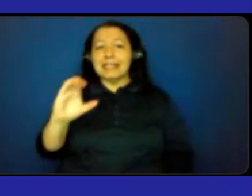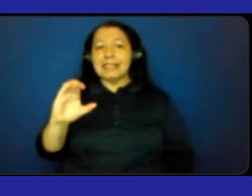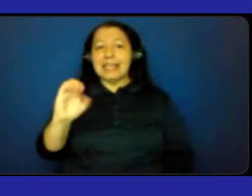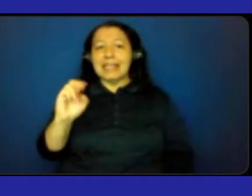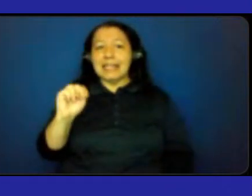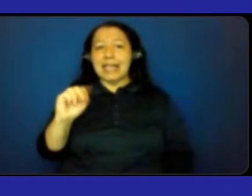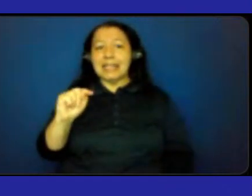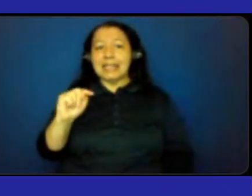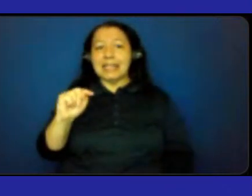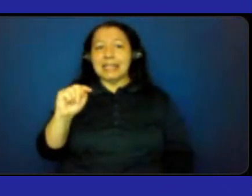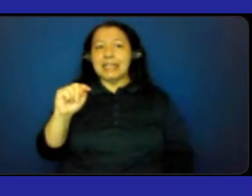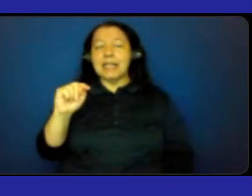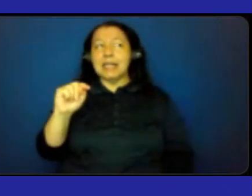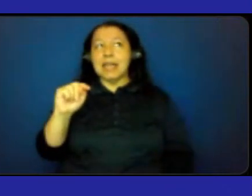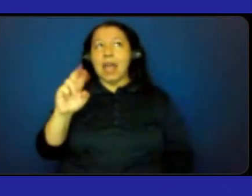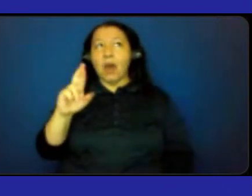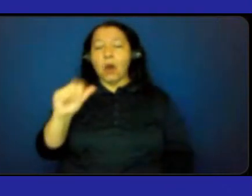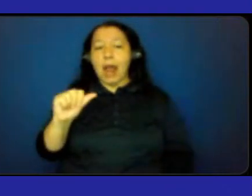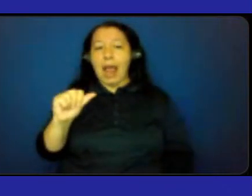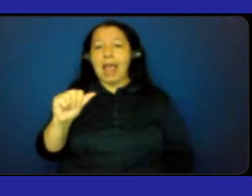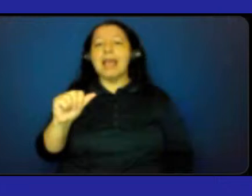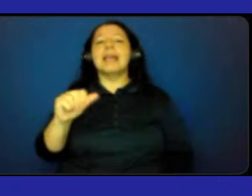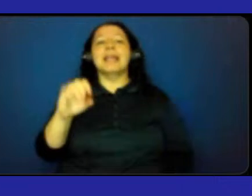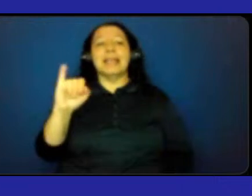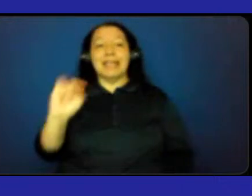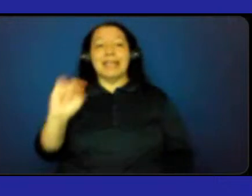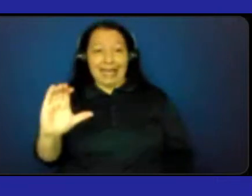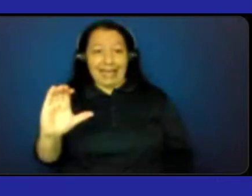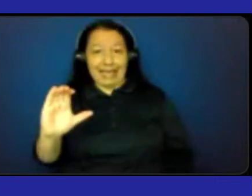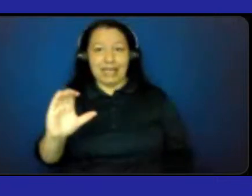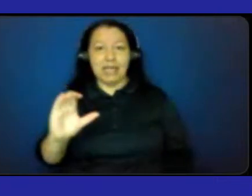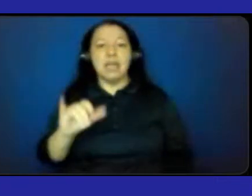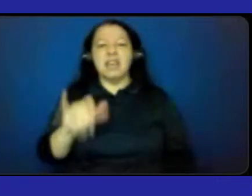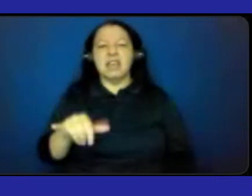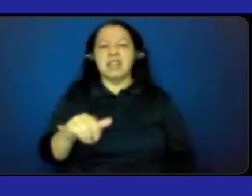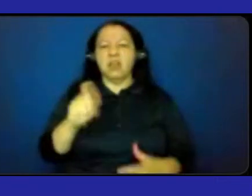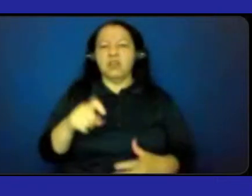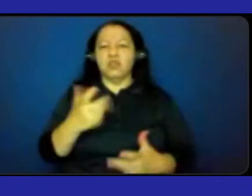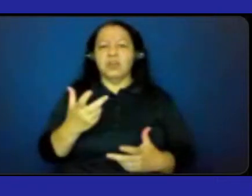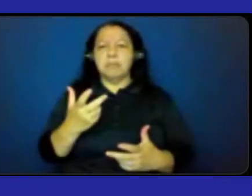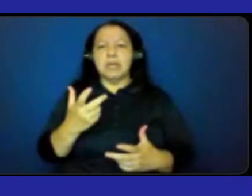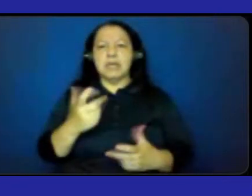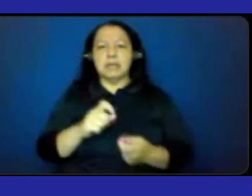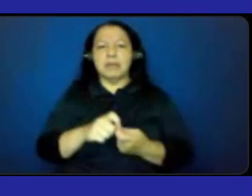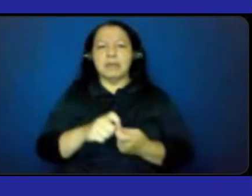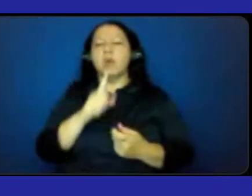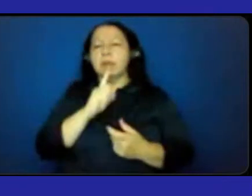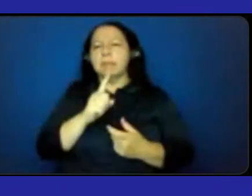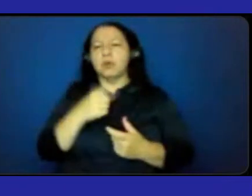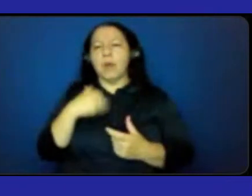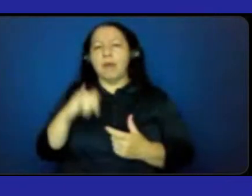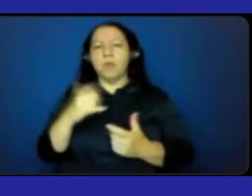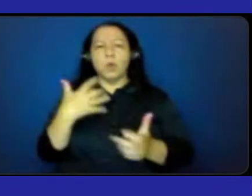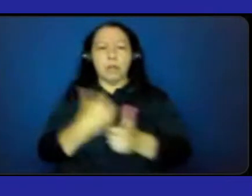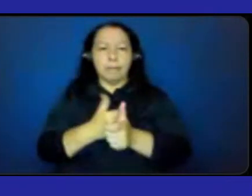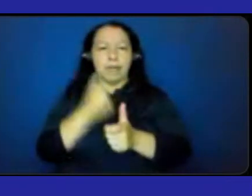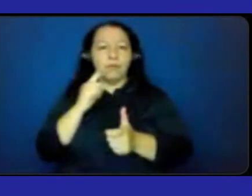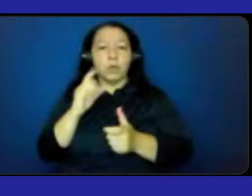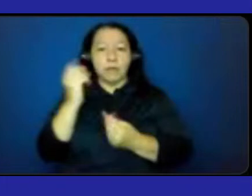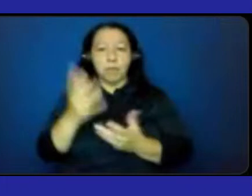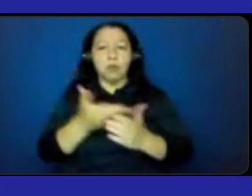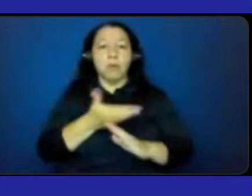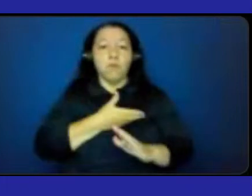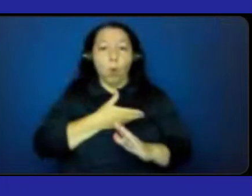Inc., as also indicated in the resolution. So let's make sure we have those updates before the resolutions